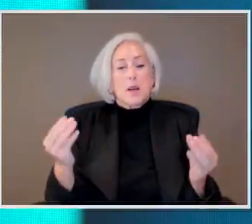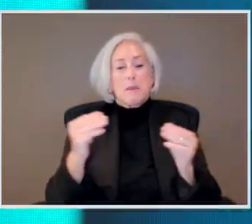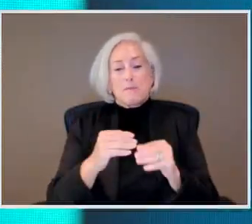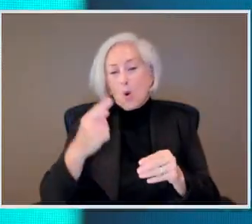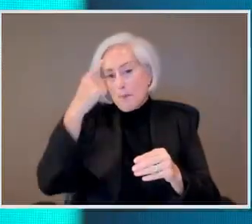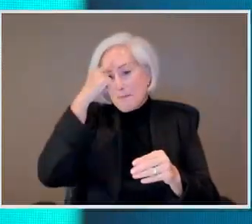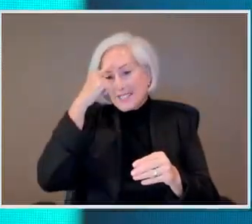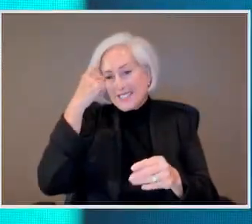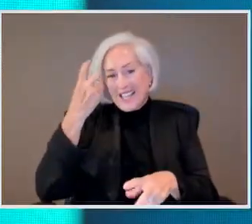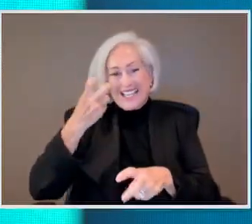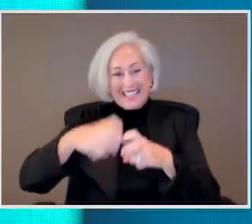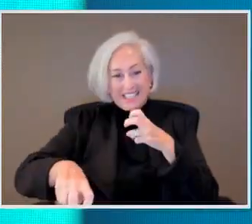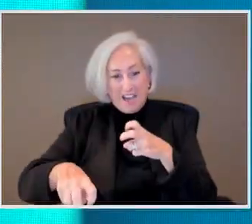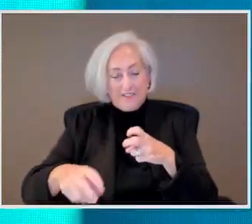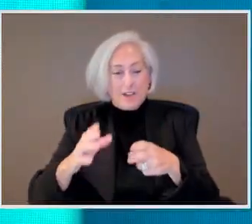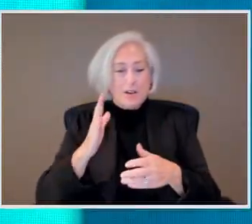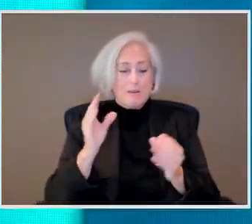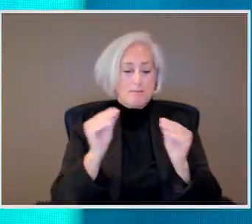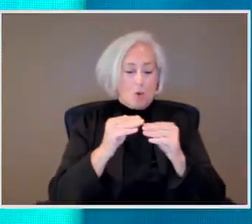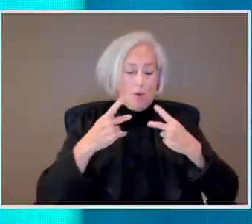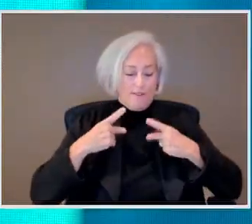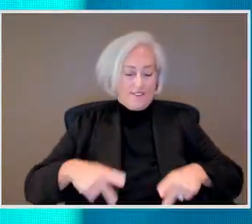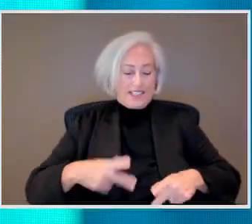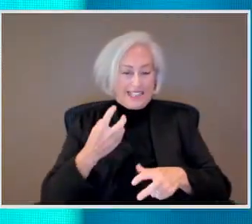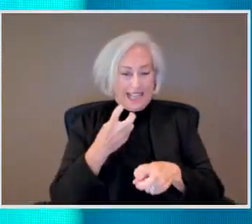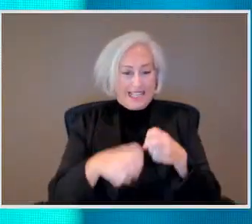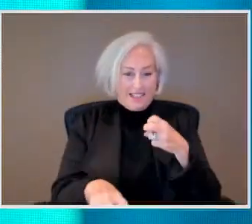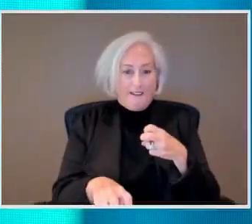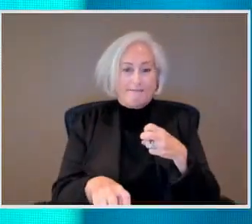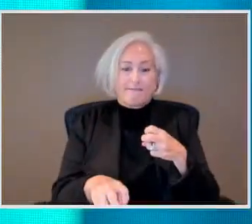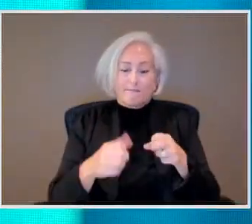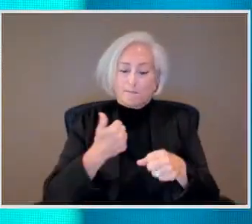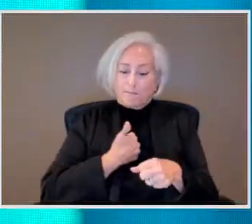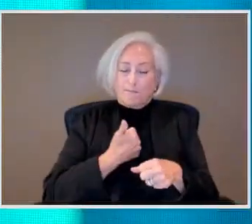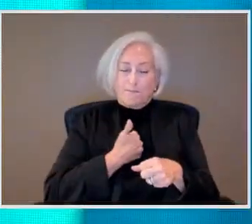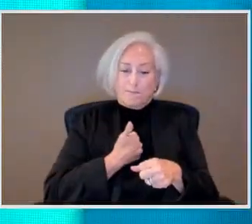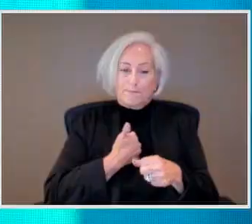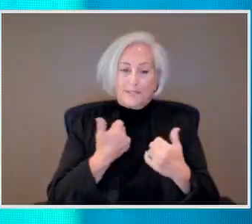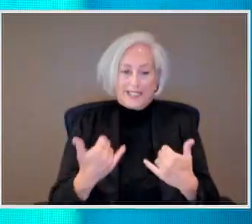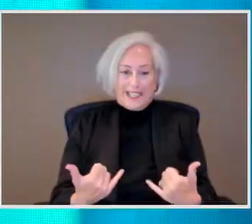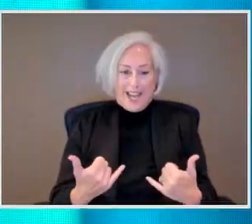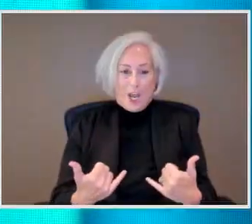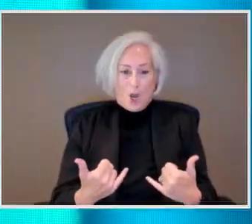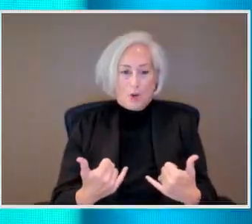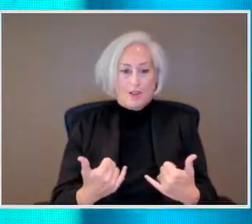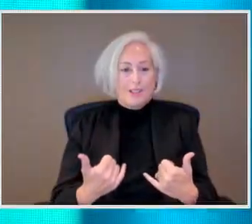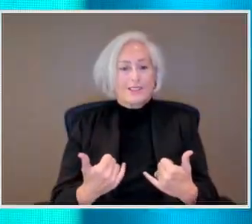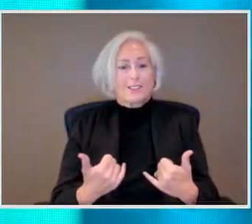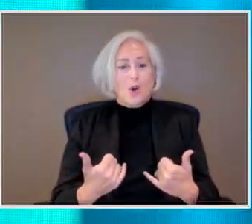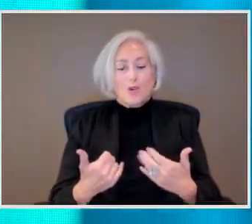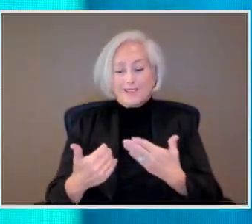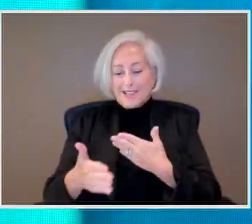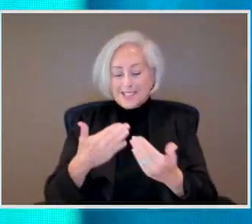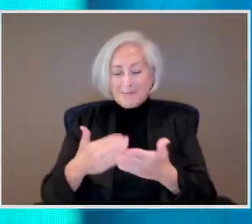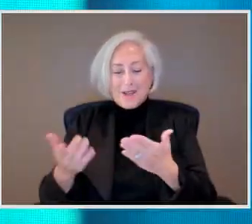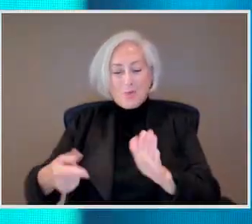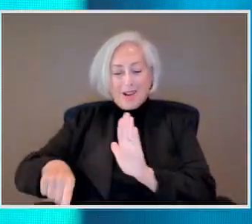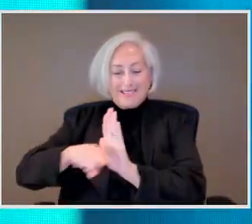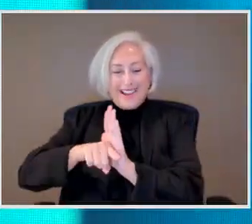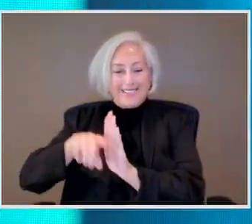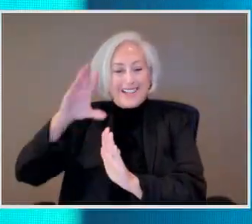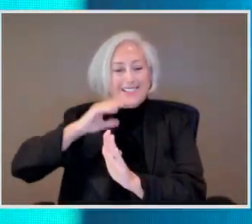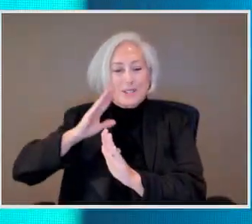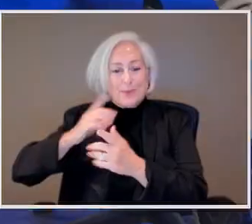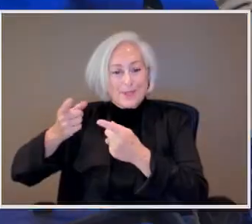tougher now, so I think there's a positive thing to take away from anything, even if it's as negative as something like this was